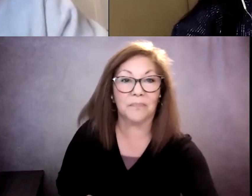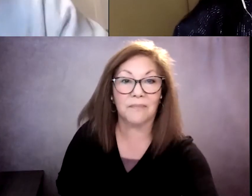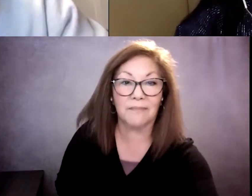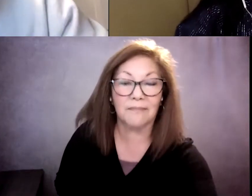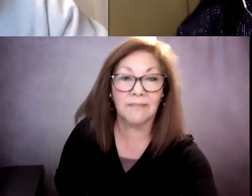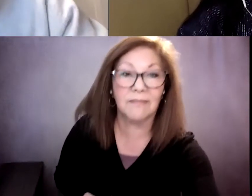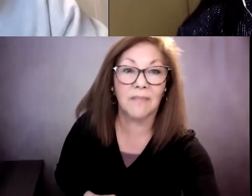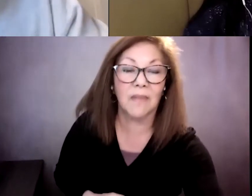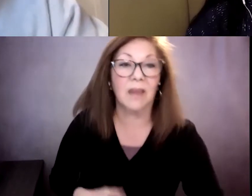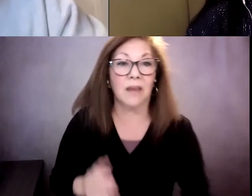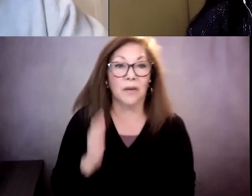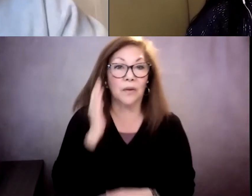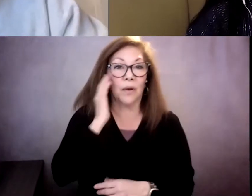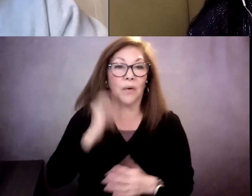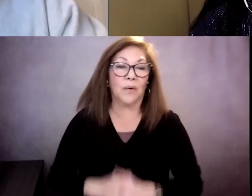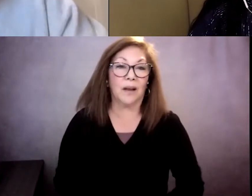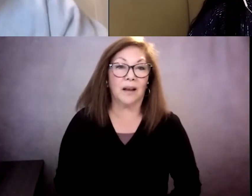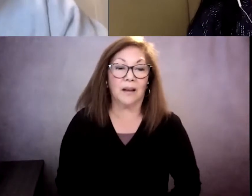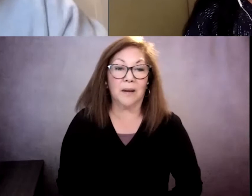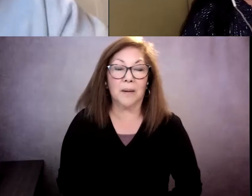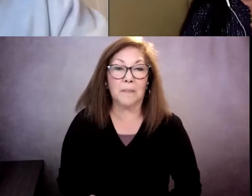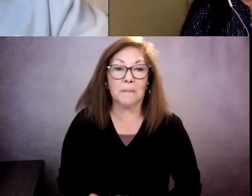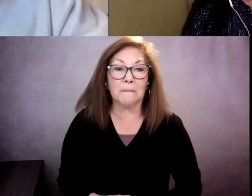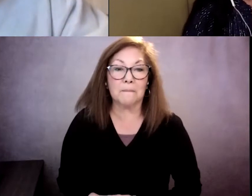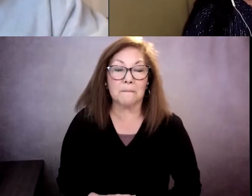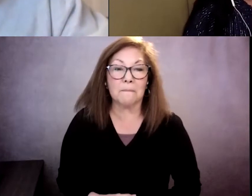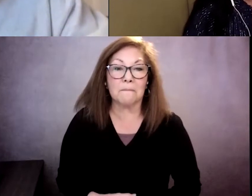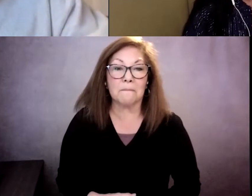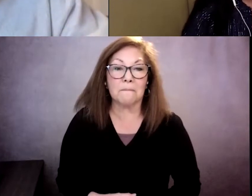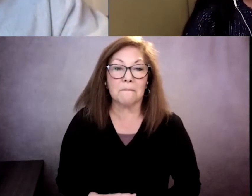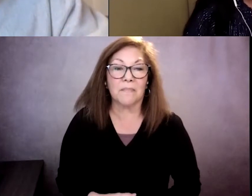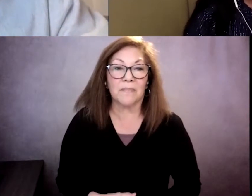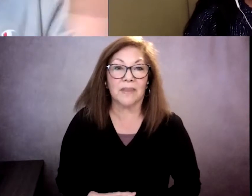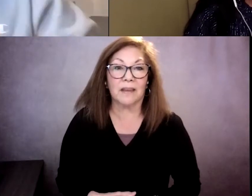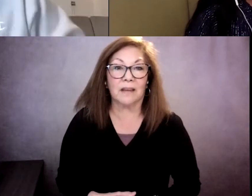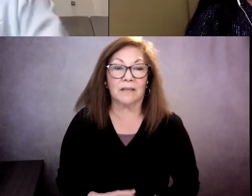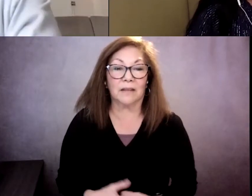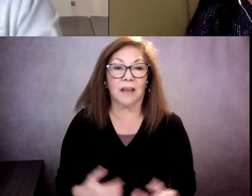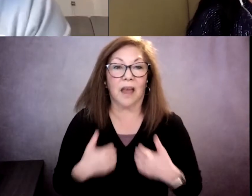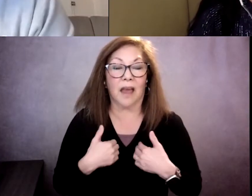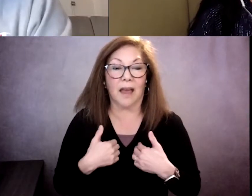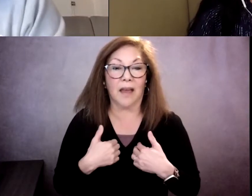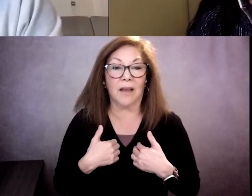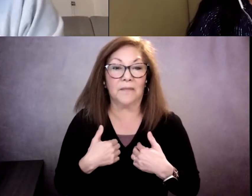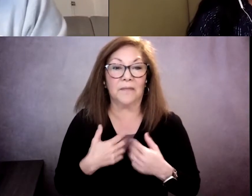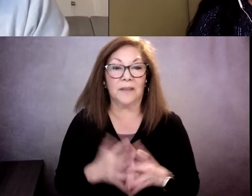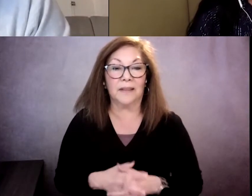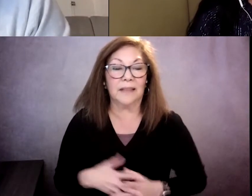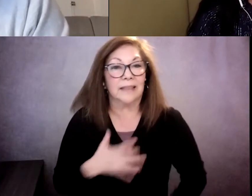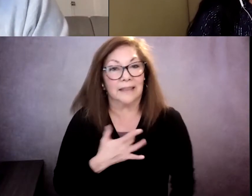Mayukh, I have um I have this